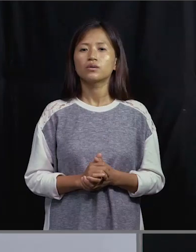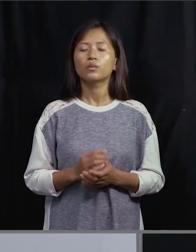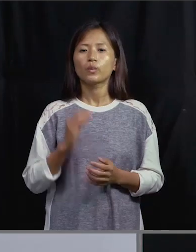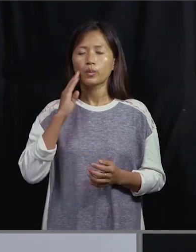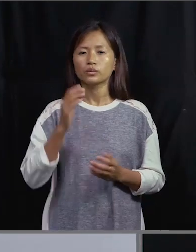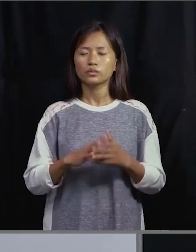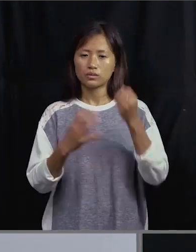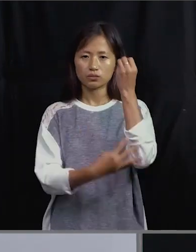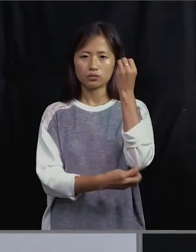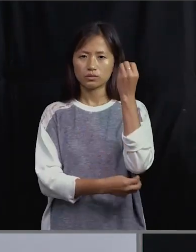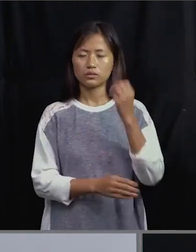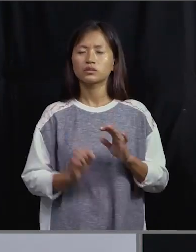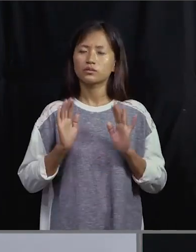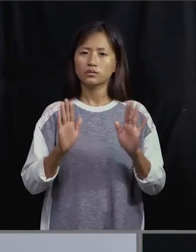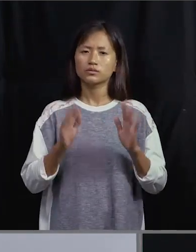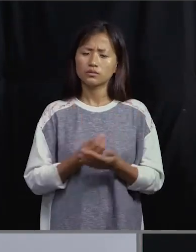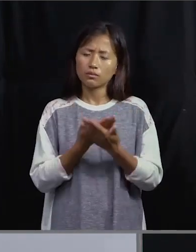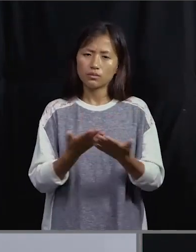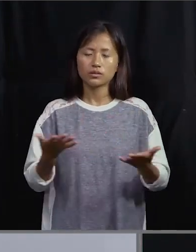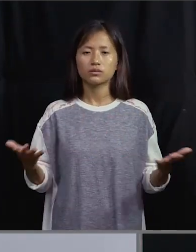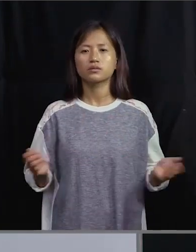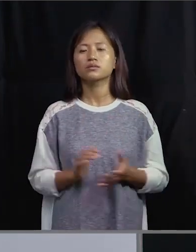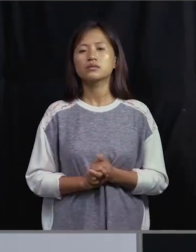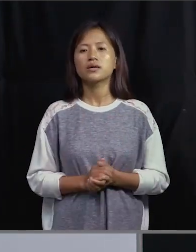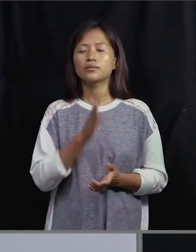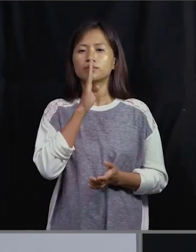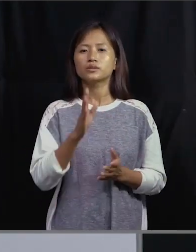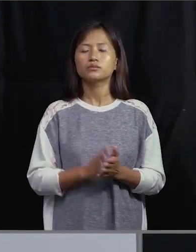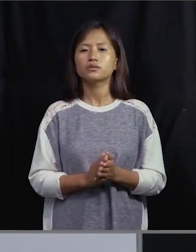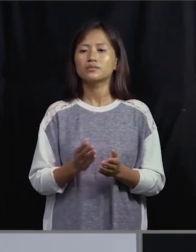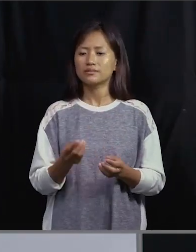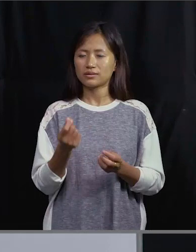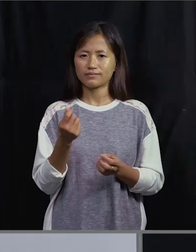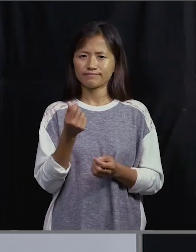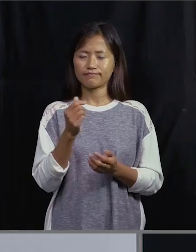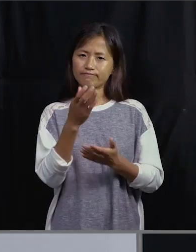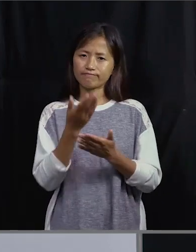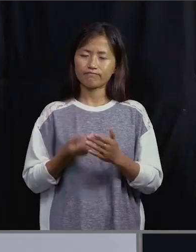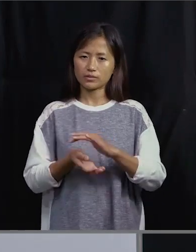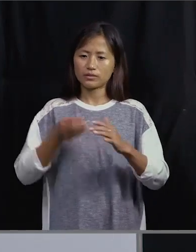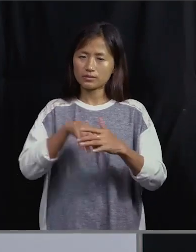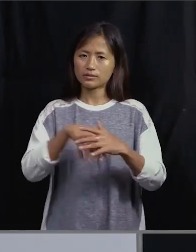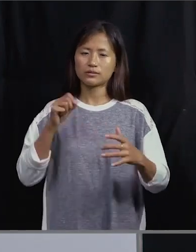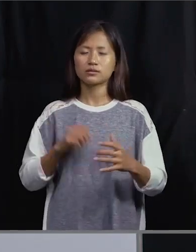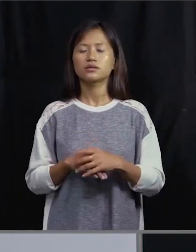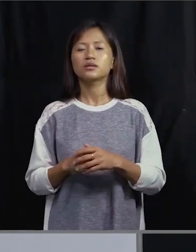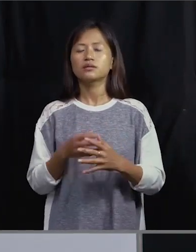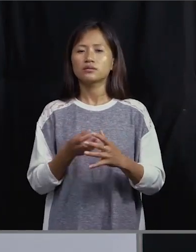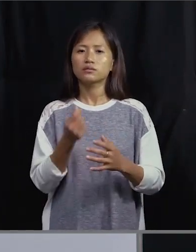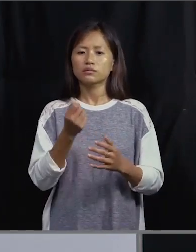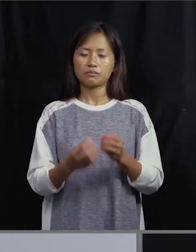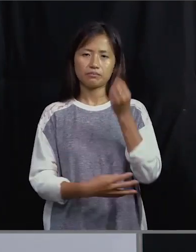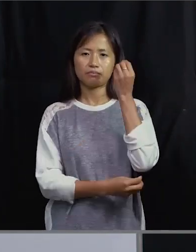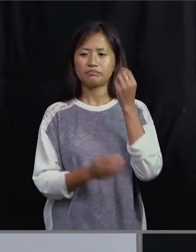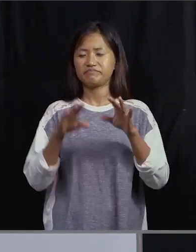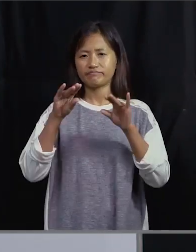poor, you want to have so many things, but because of your less income, you are not able to consume all